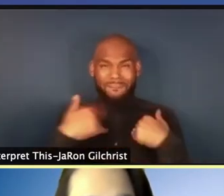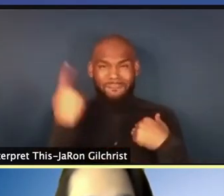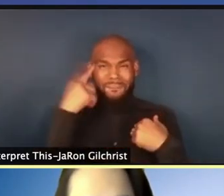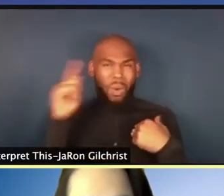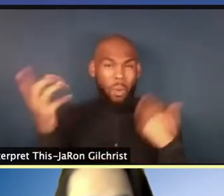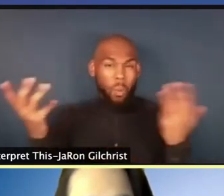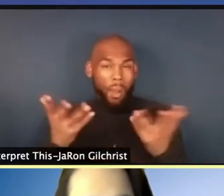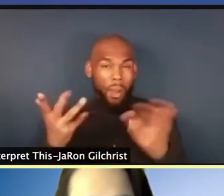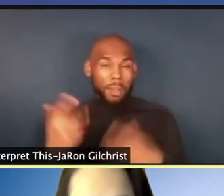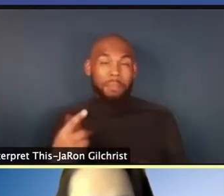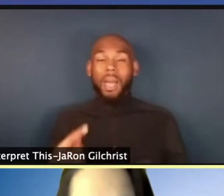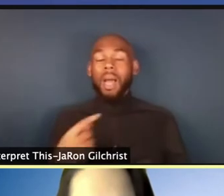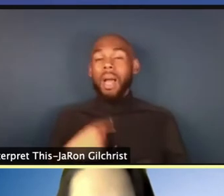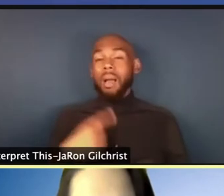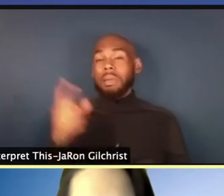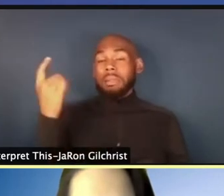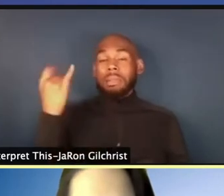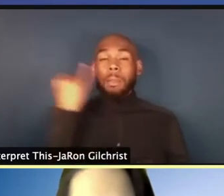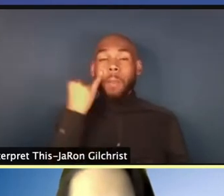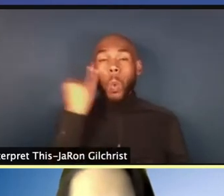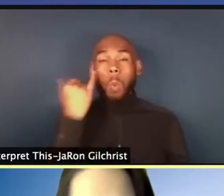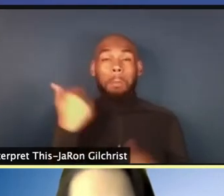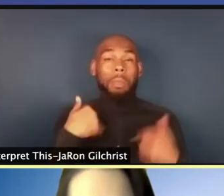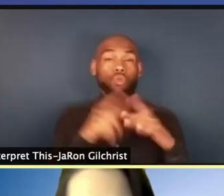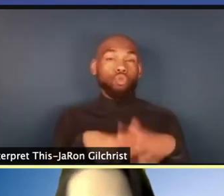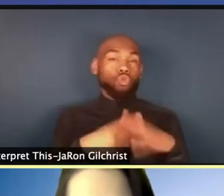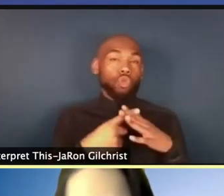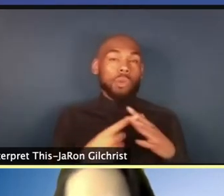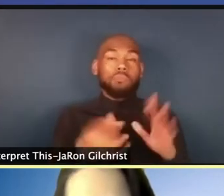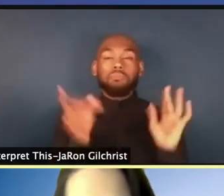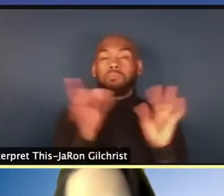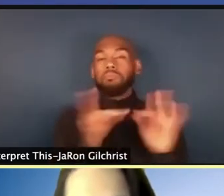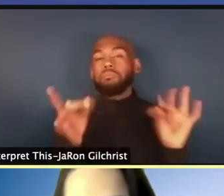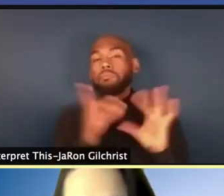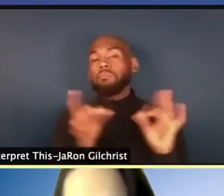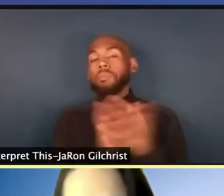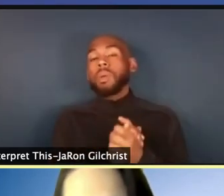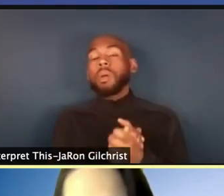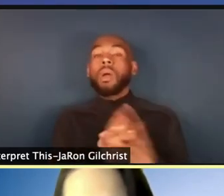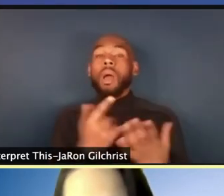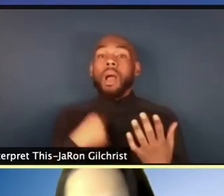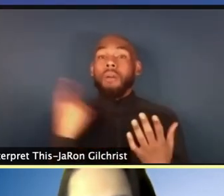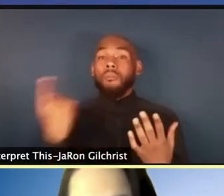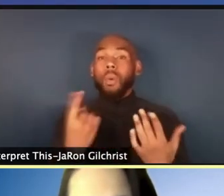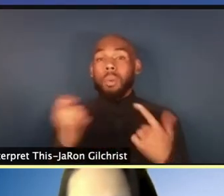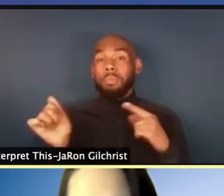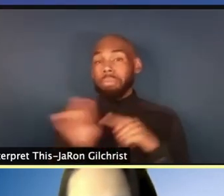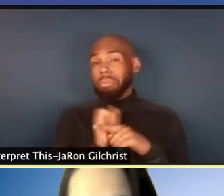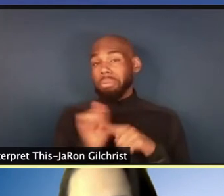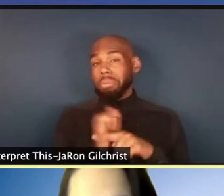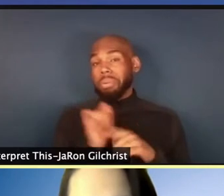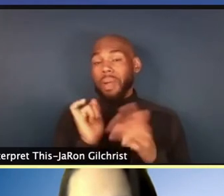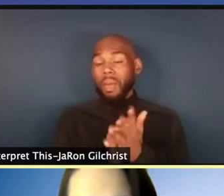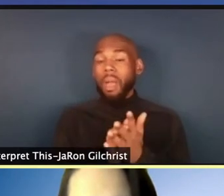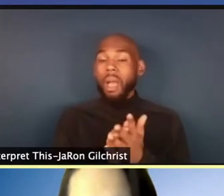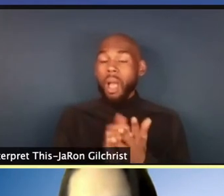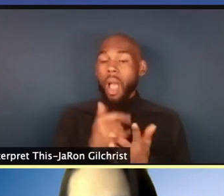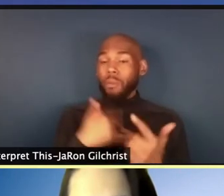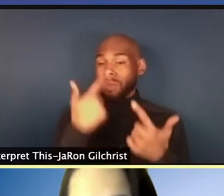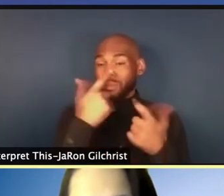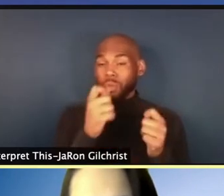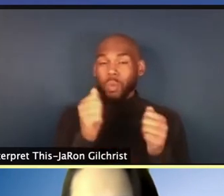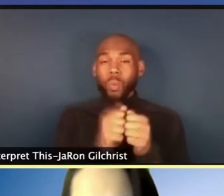I suppose I could start with saying that I've always had a practice that was interested in the